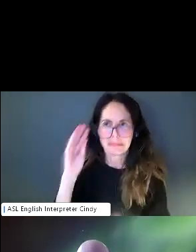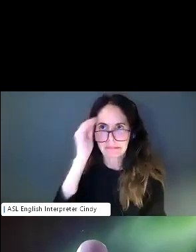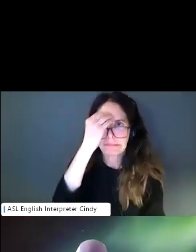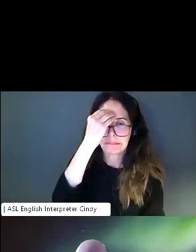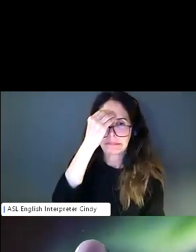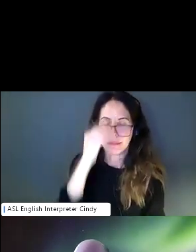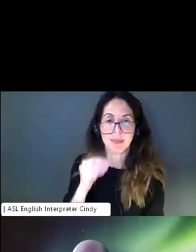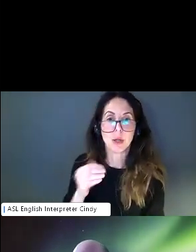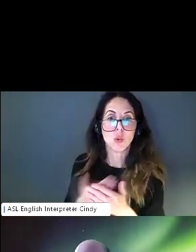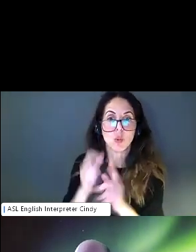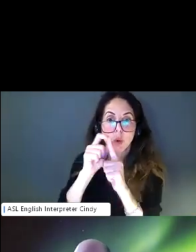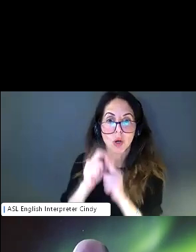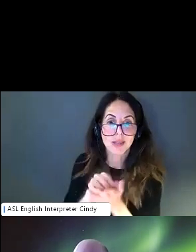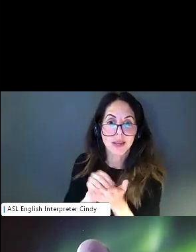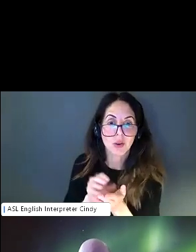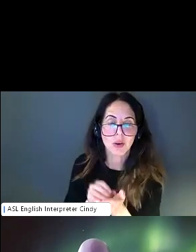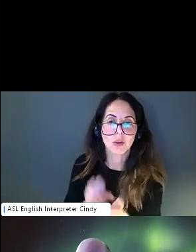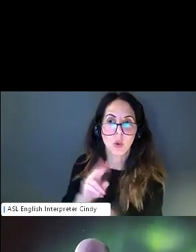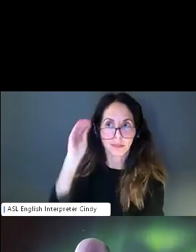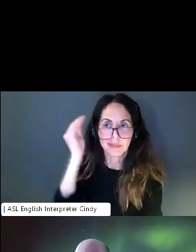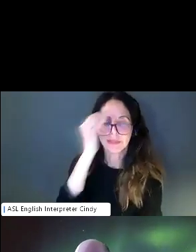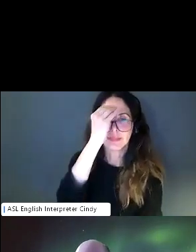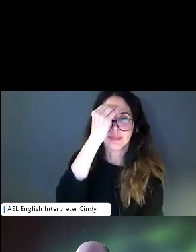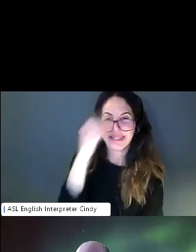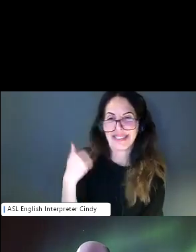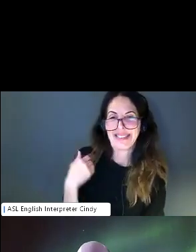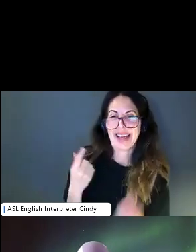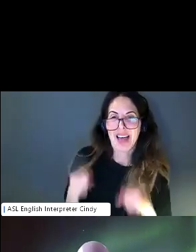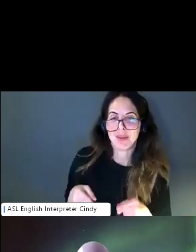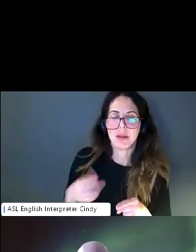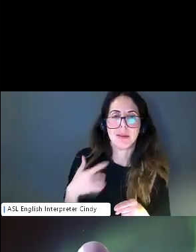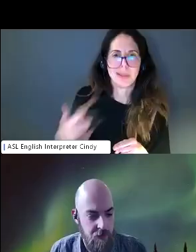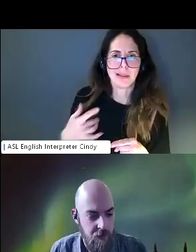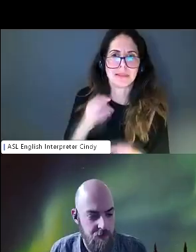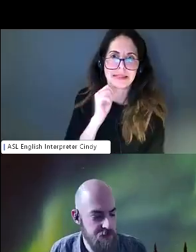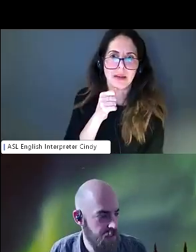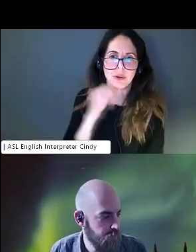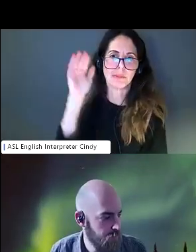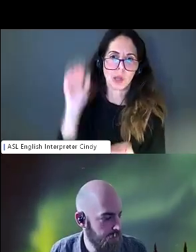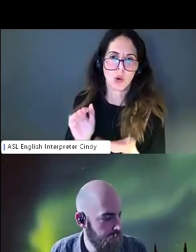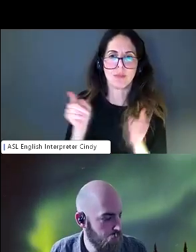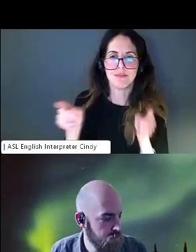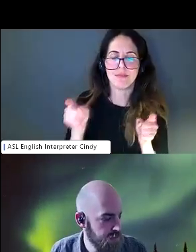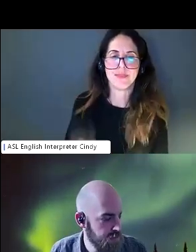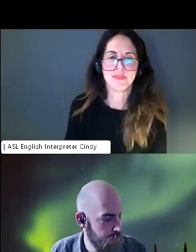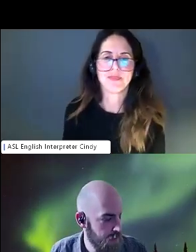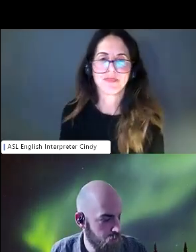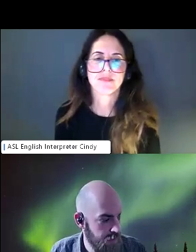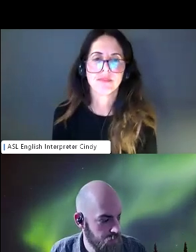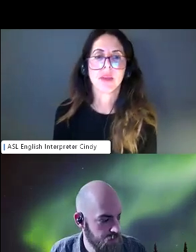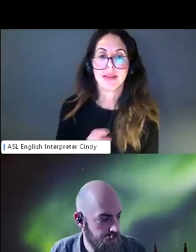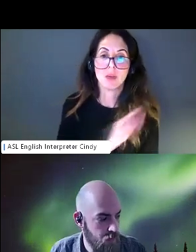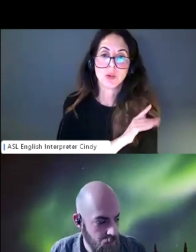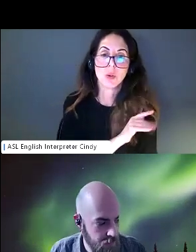they learned, as well as lower ability to recall recent experiences that they had. And this table from a cool study